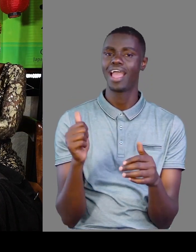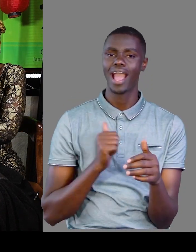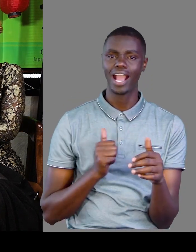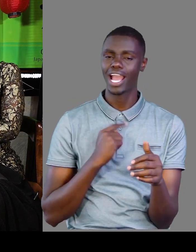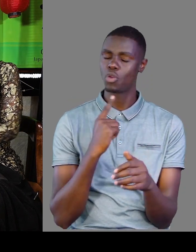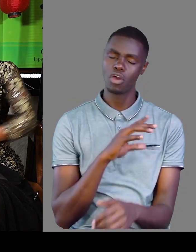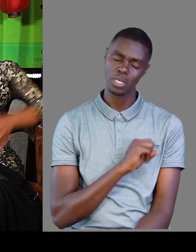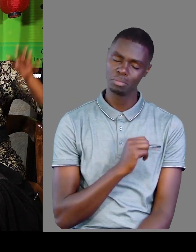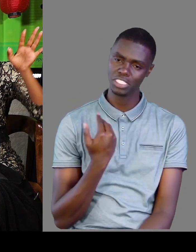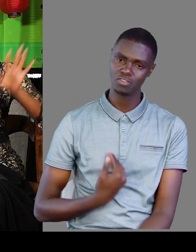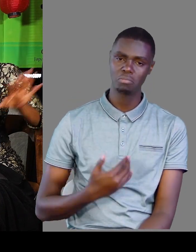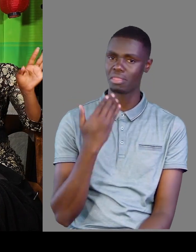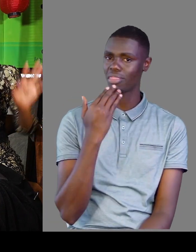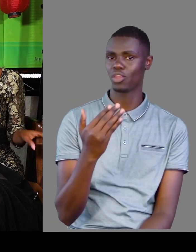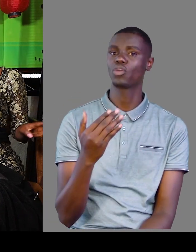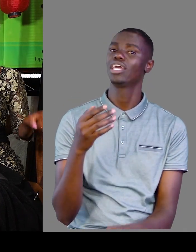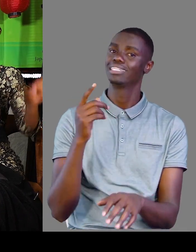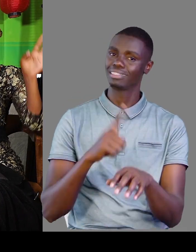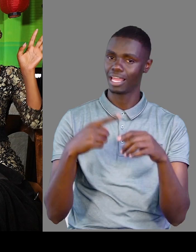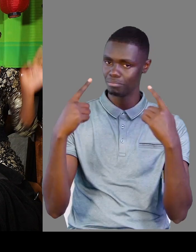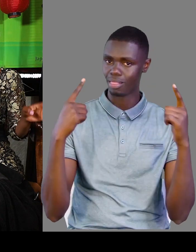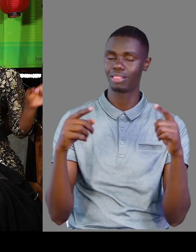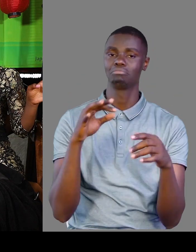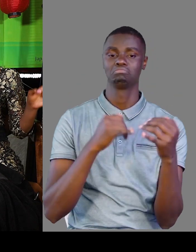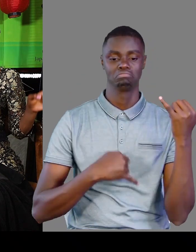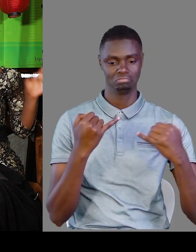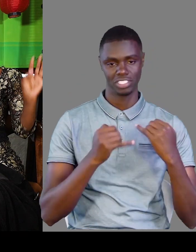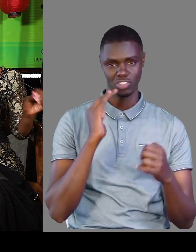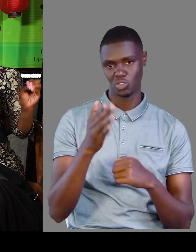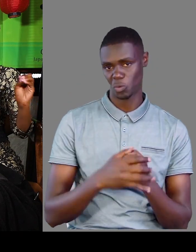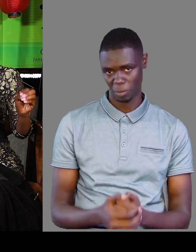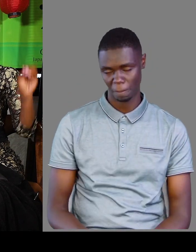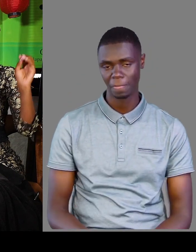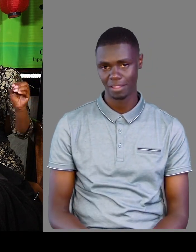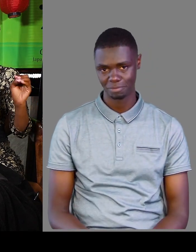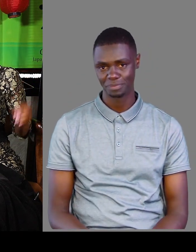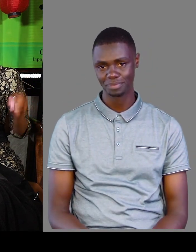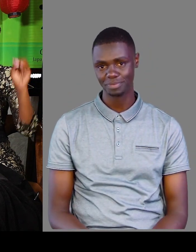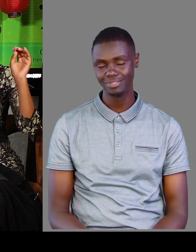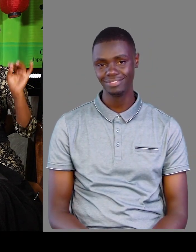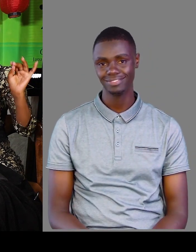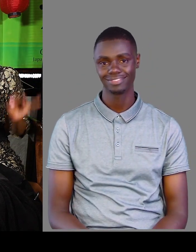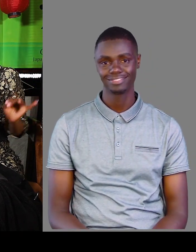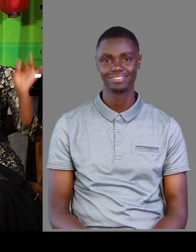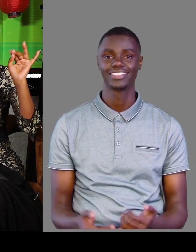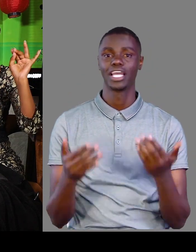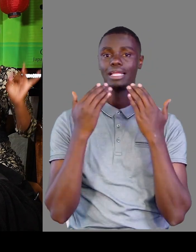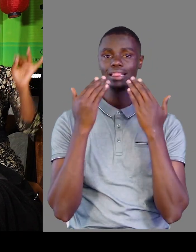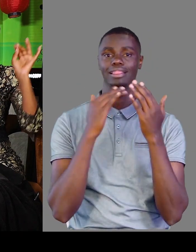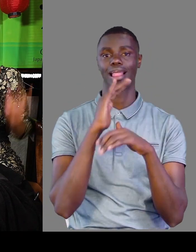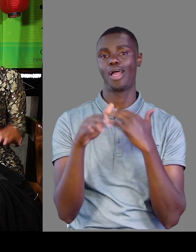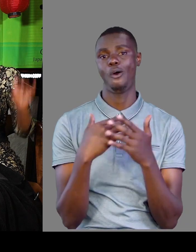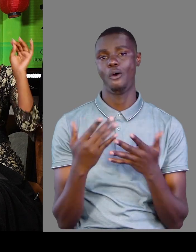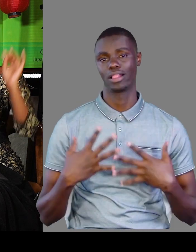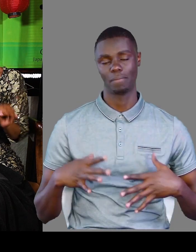which is a middle class sponsor, wachaneni nazo. And I really want to give a big shout out to the man of the night, who is none other than